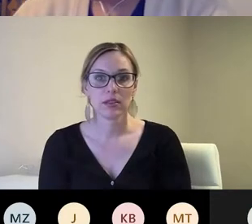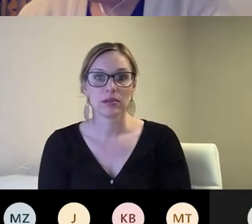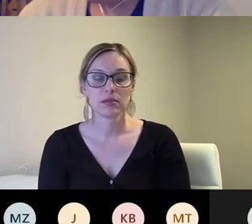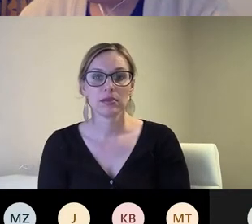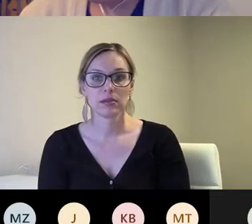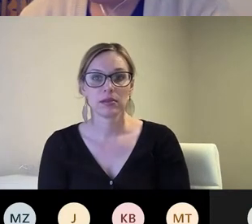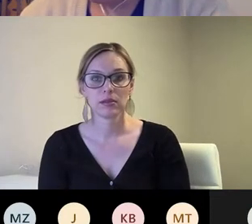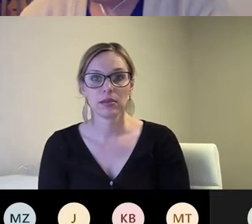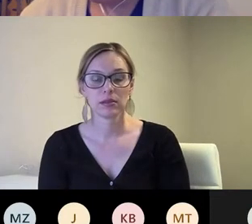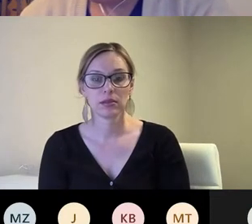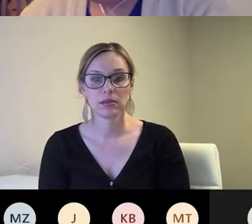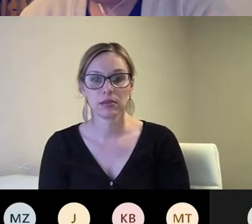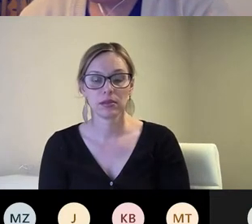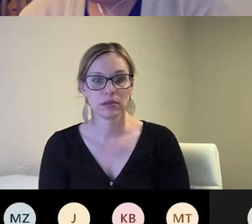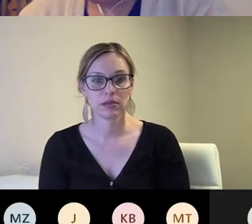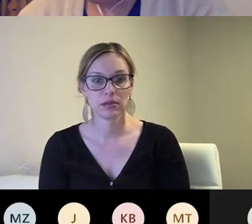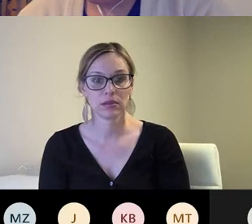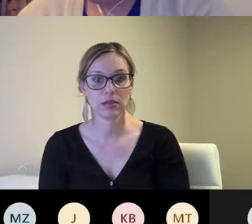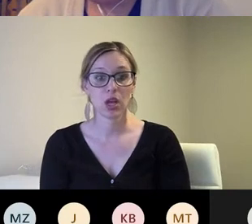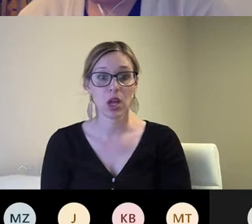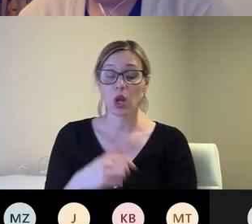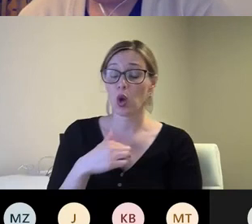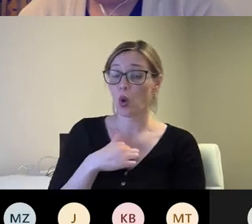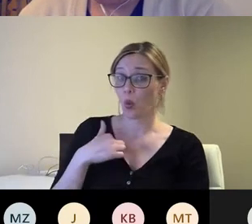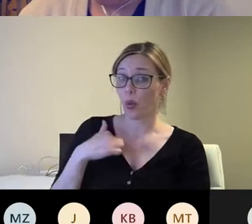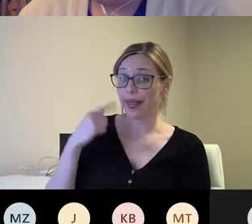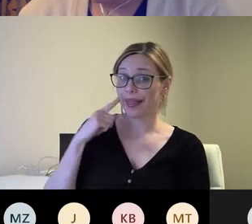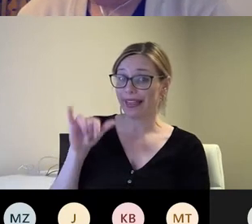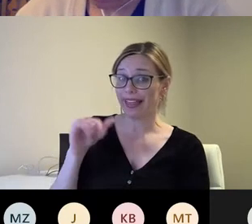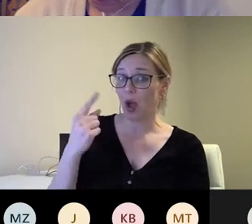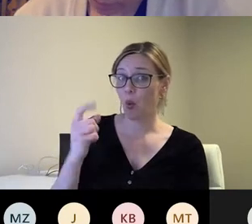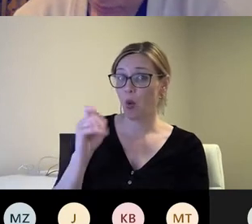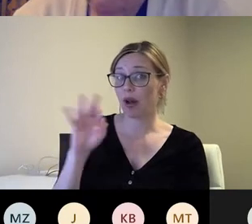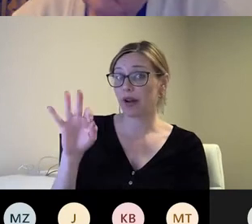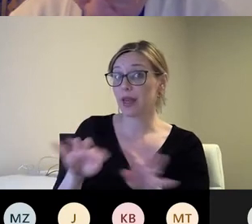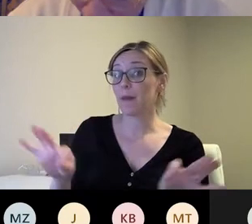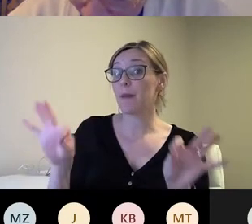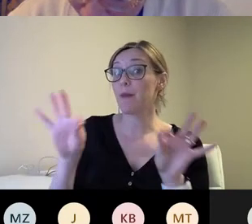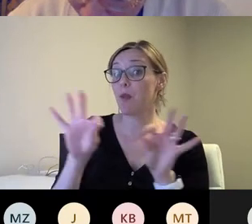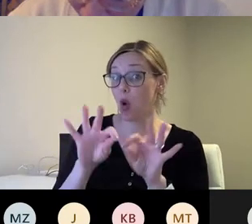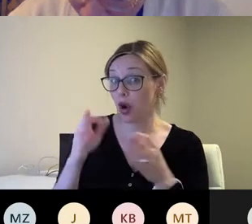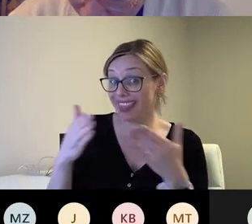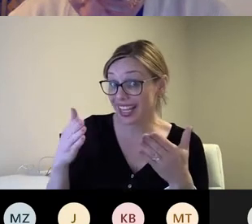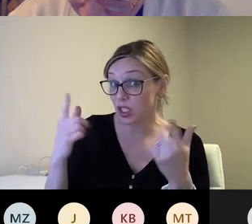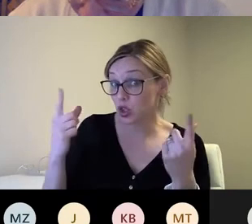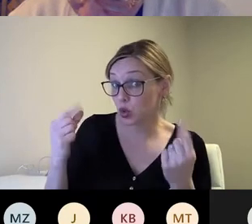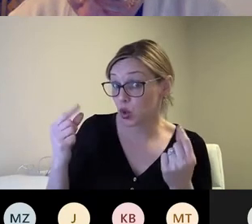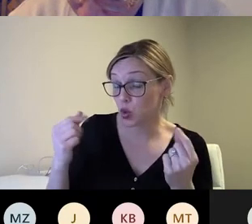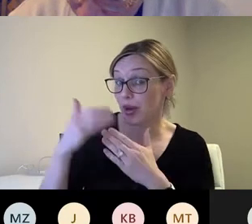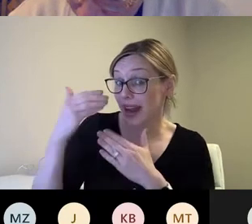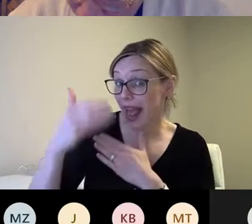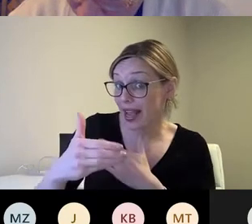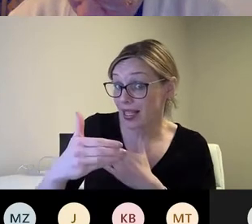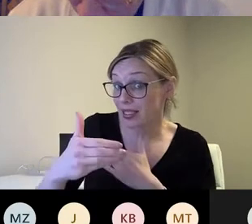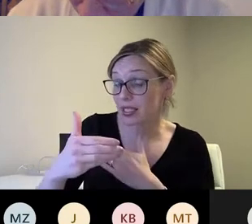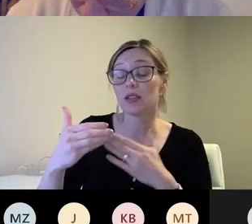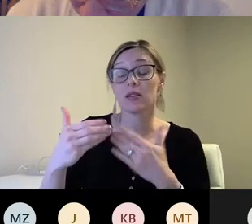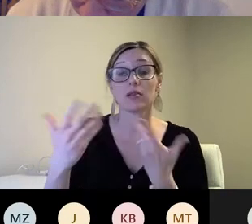Yeah, so we think that one of the important things that needs to be done next is to have a clear